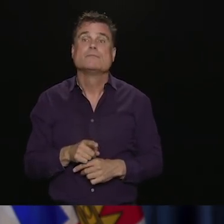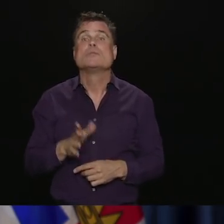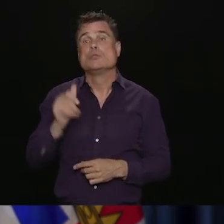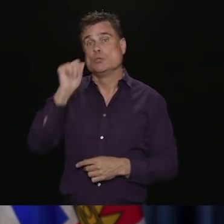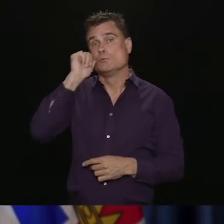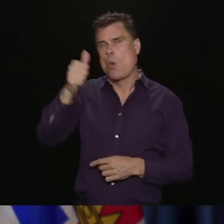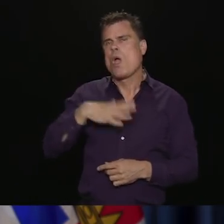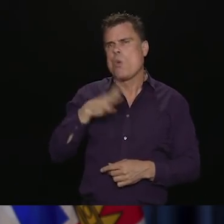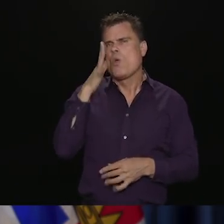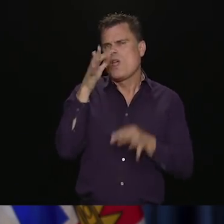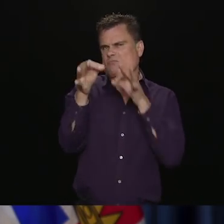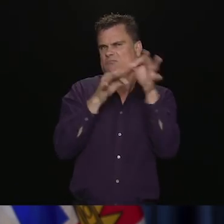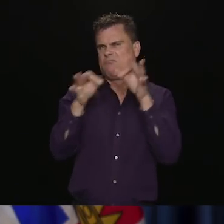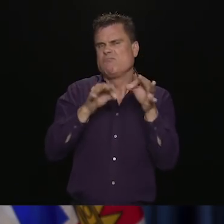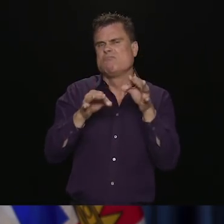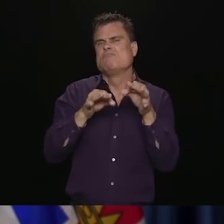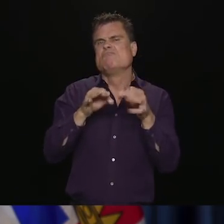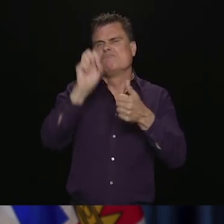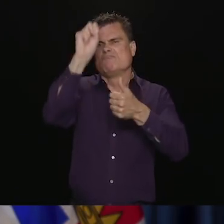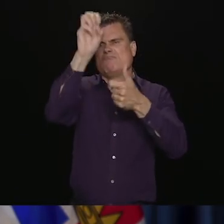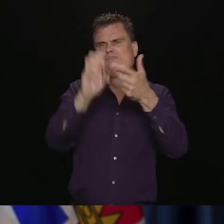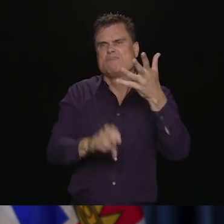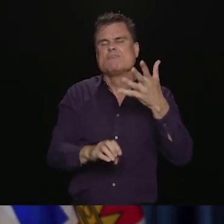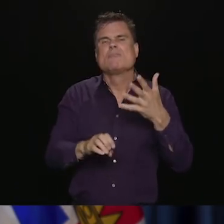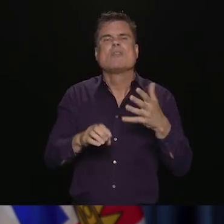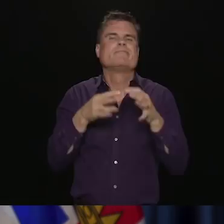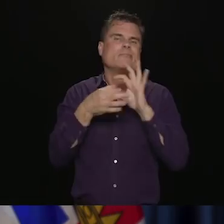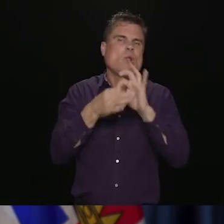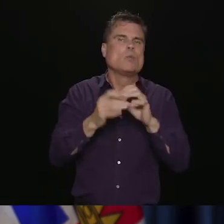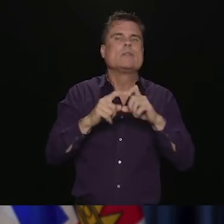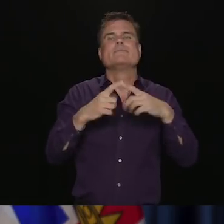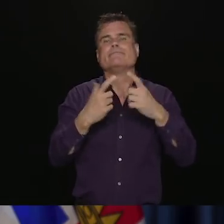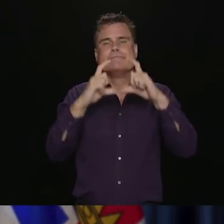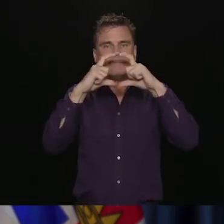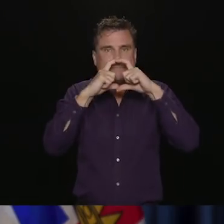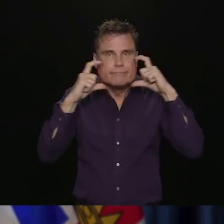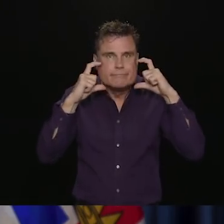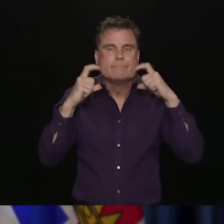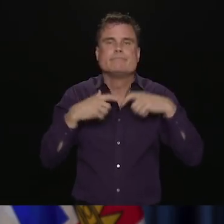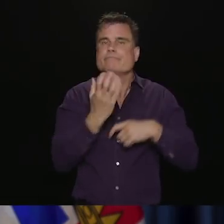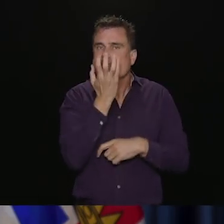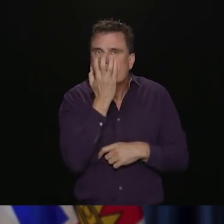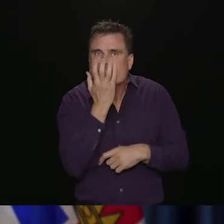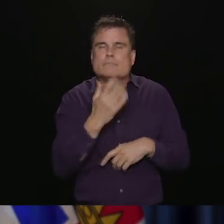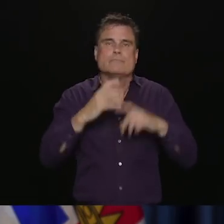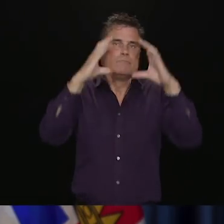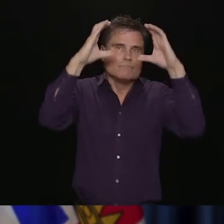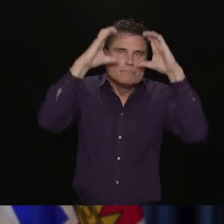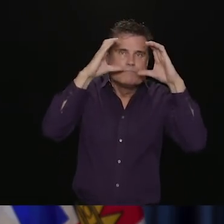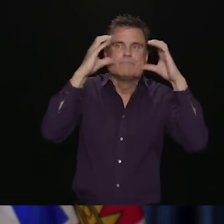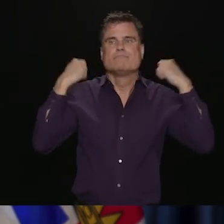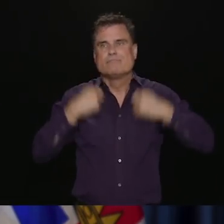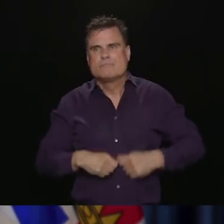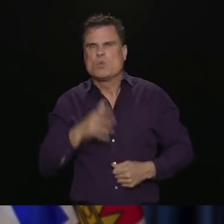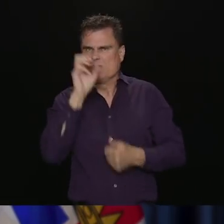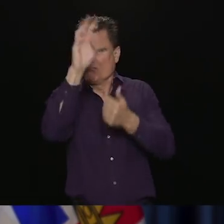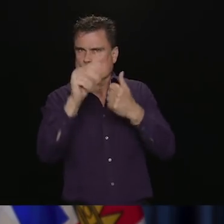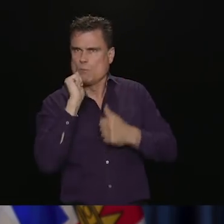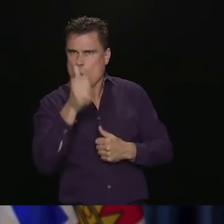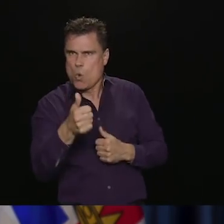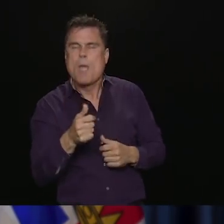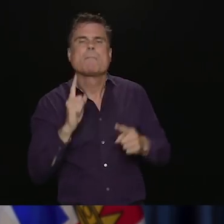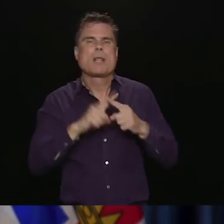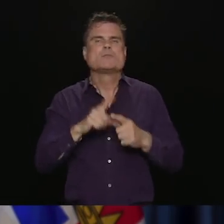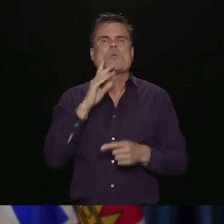patients safe. On Thursday, we'll update on our transition to single-site staffing, so crucial to keeping residents, patients, and their care